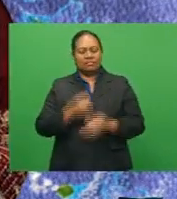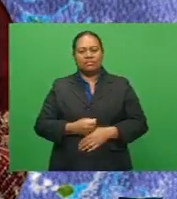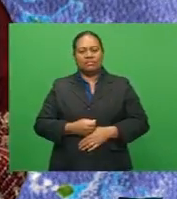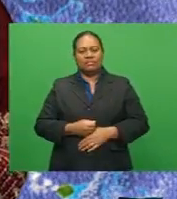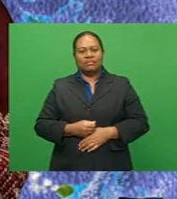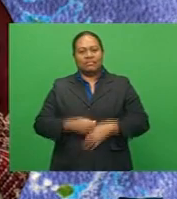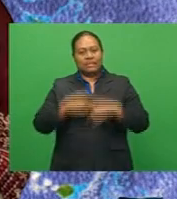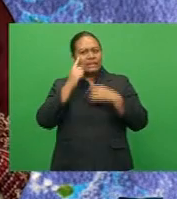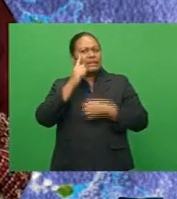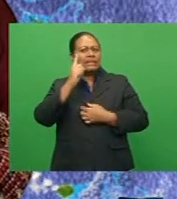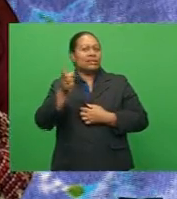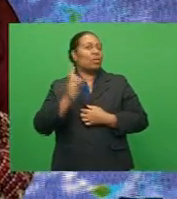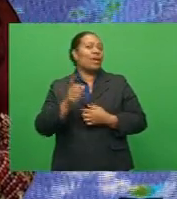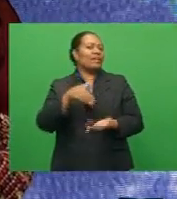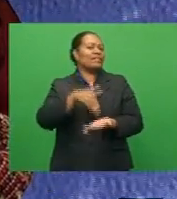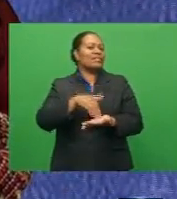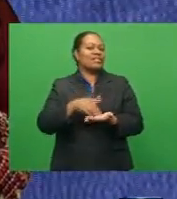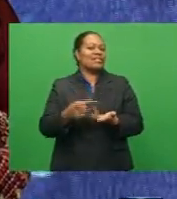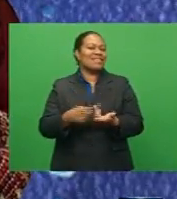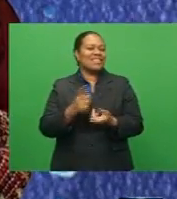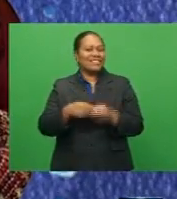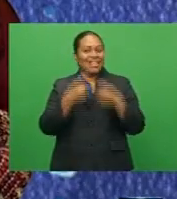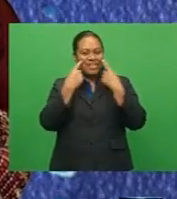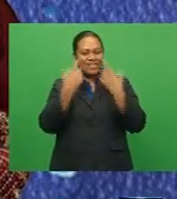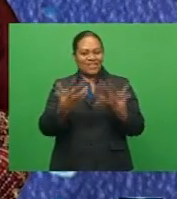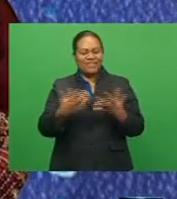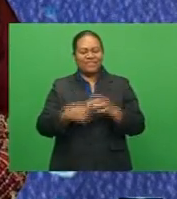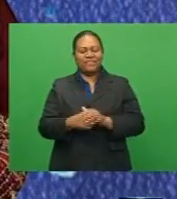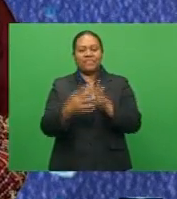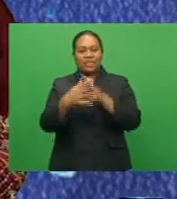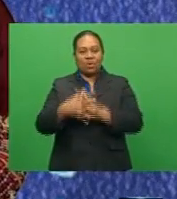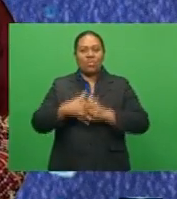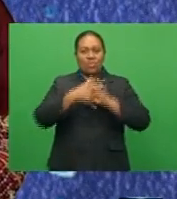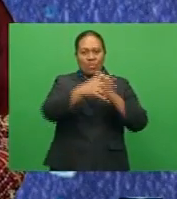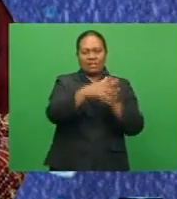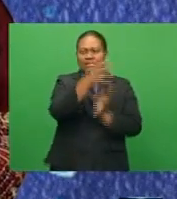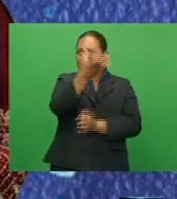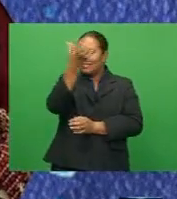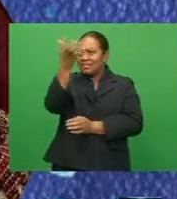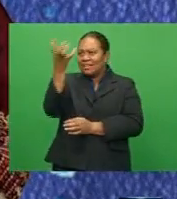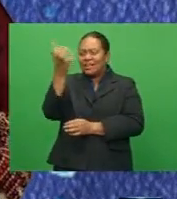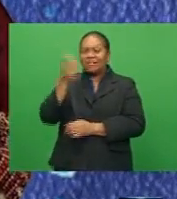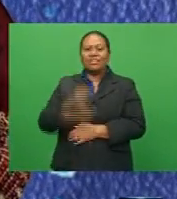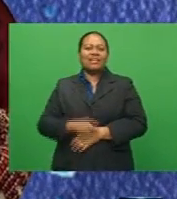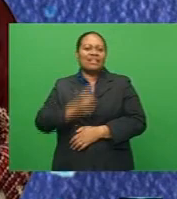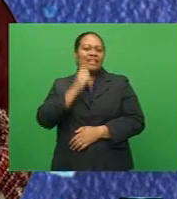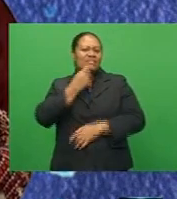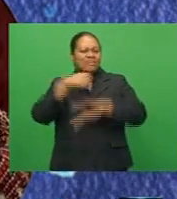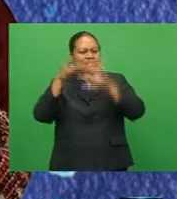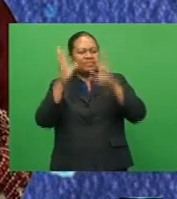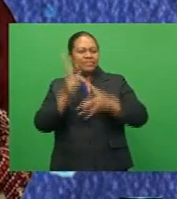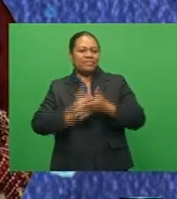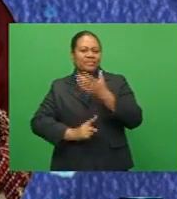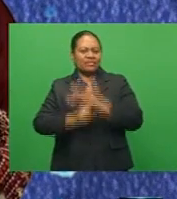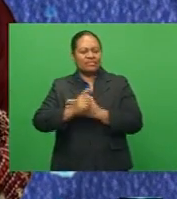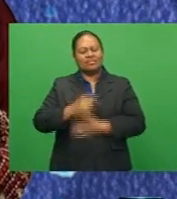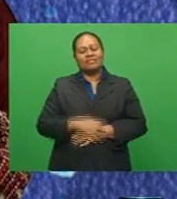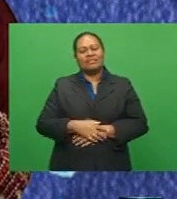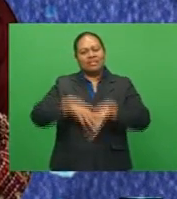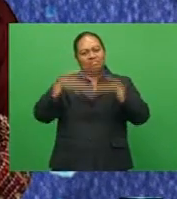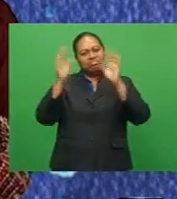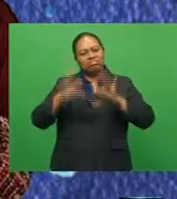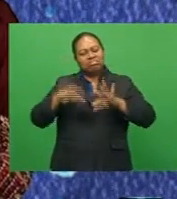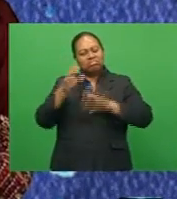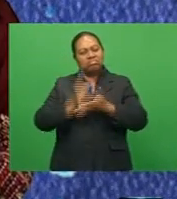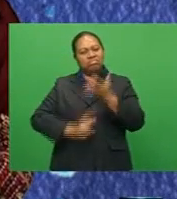see what the other centers encountered. In the west, cloudy skies with overcast conditions. Showers are likely for the